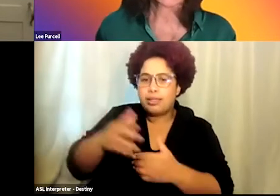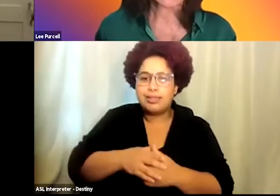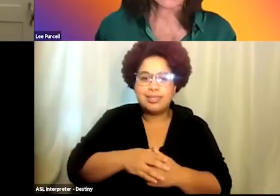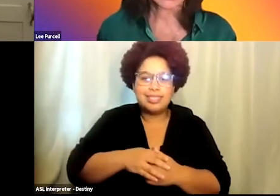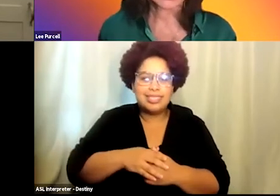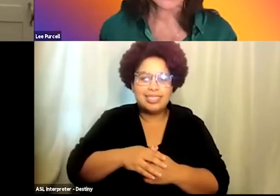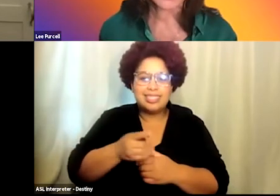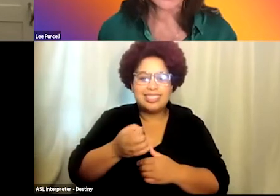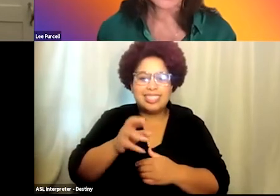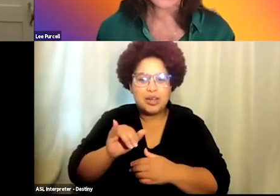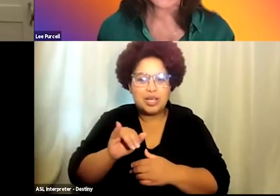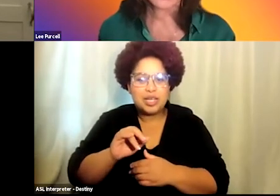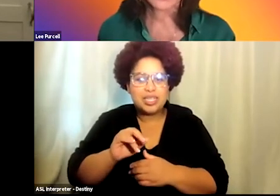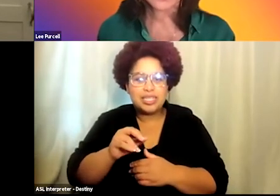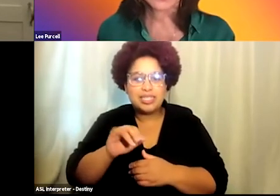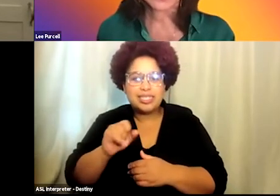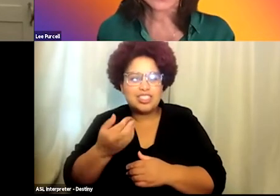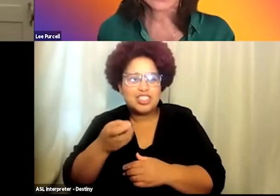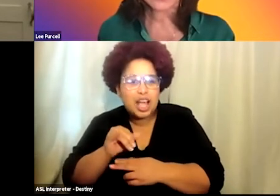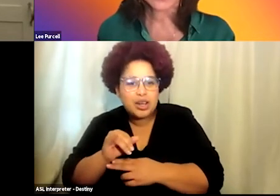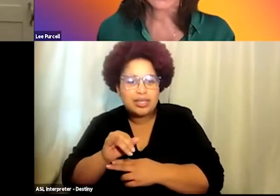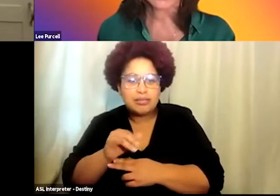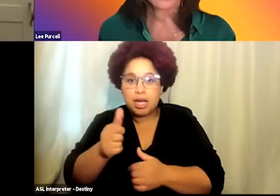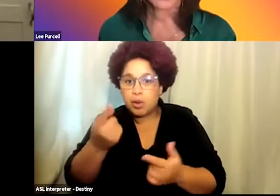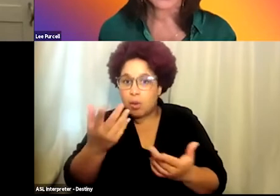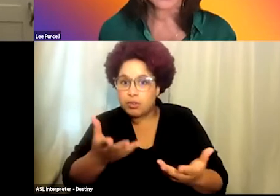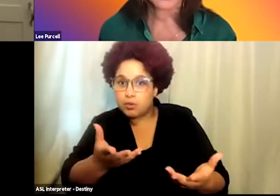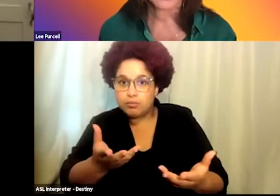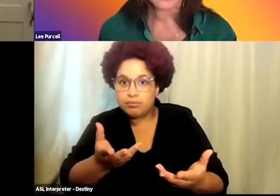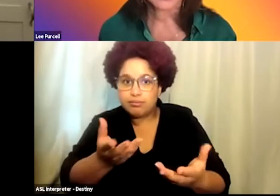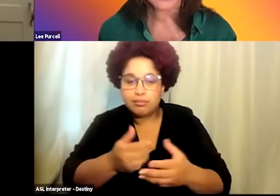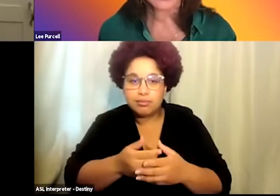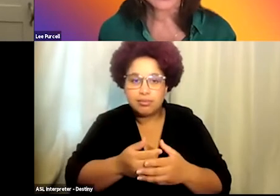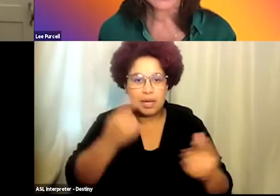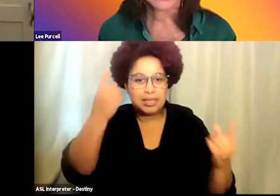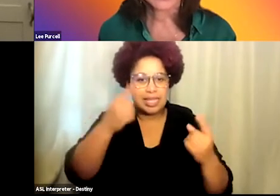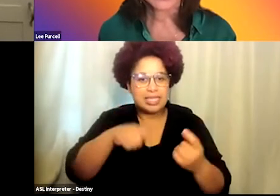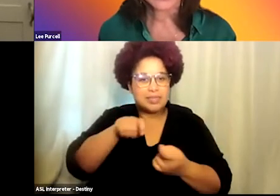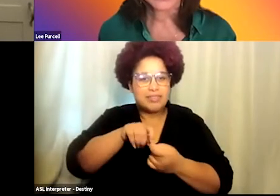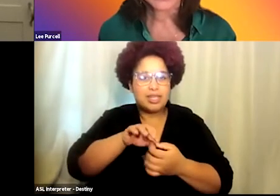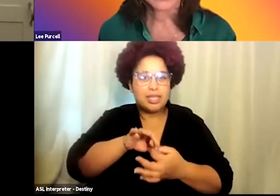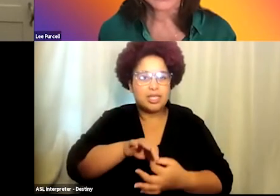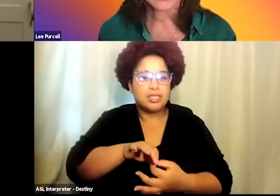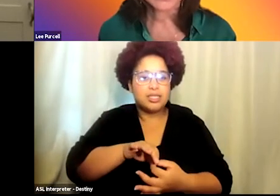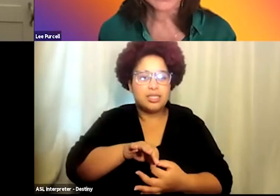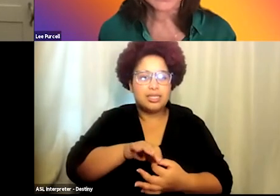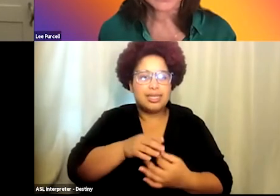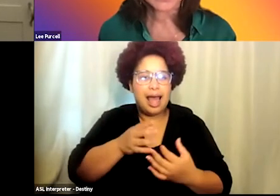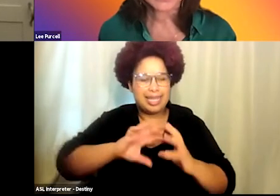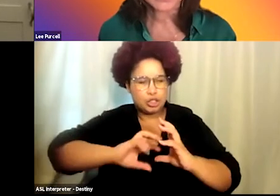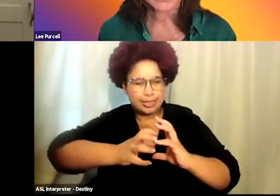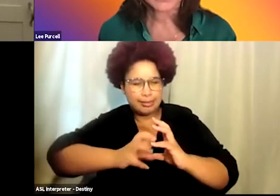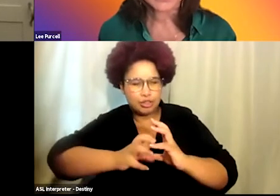since she was referencing you, Geri and Sheri, and whoever wants to jump in, but I was just thinking particularly of the